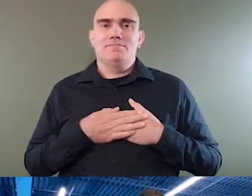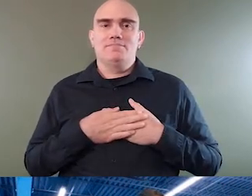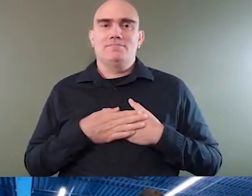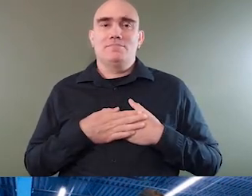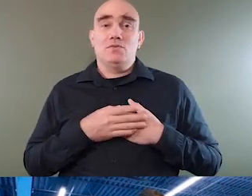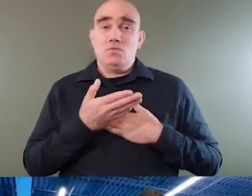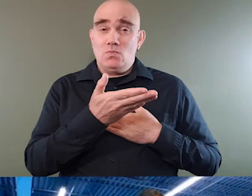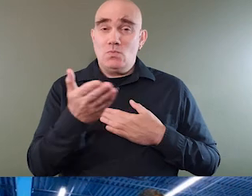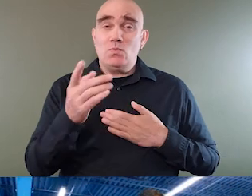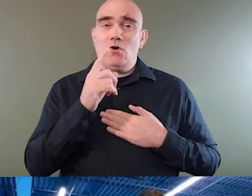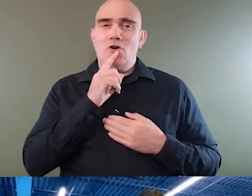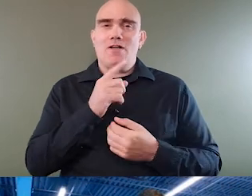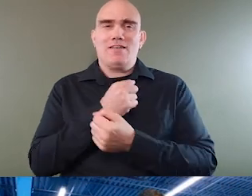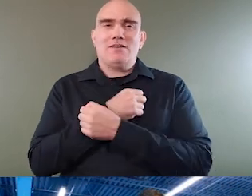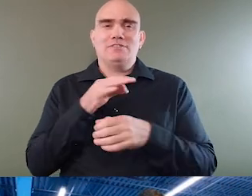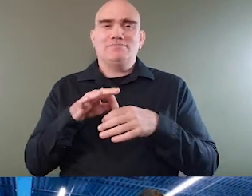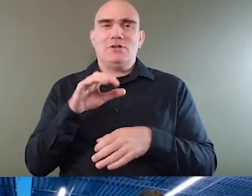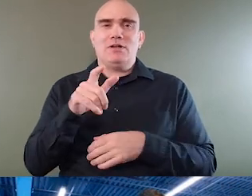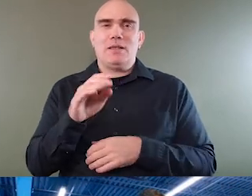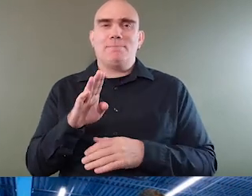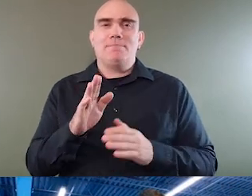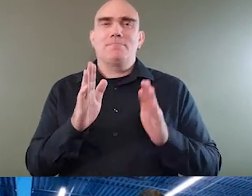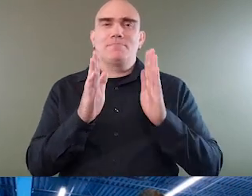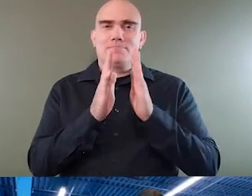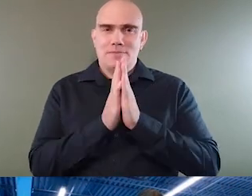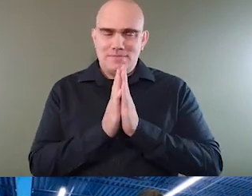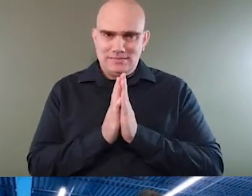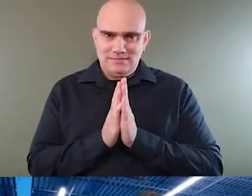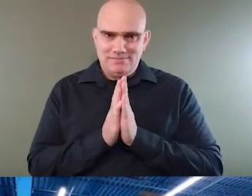You are Love Spirit Club. Namaste.